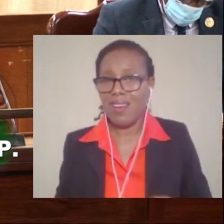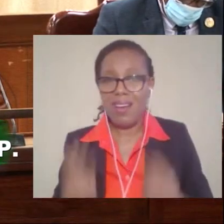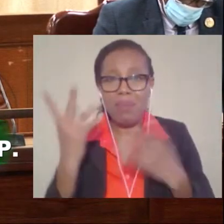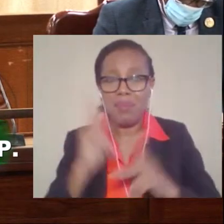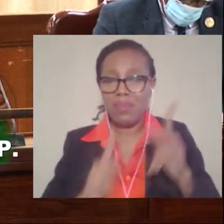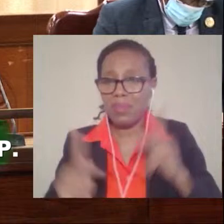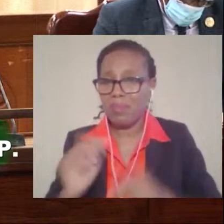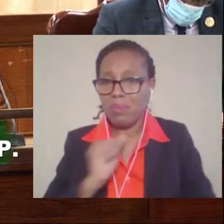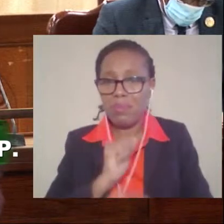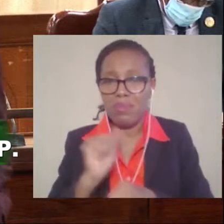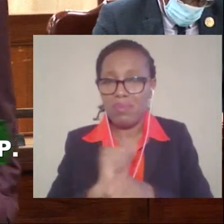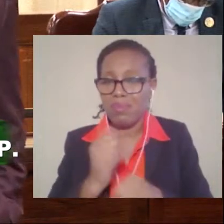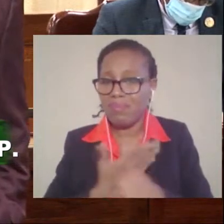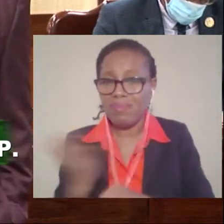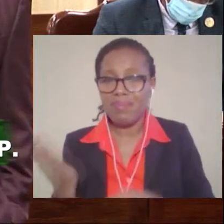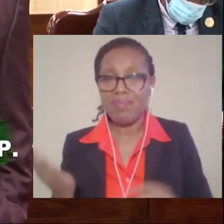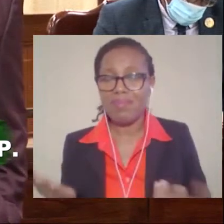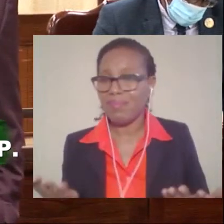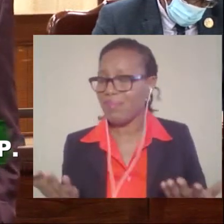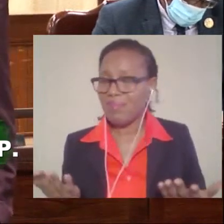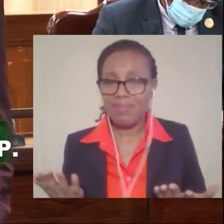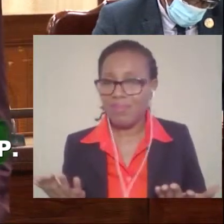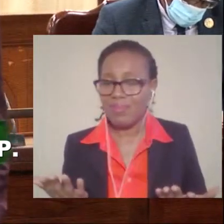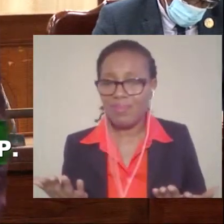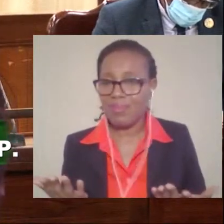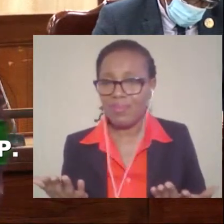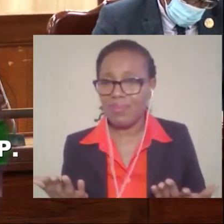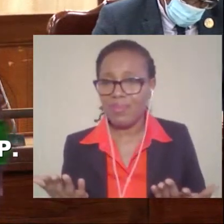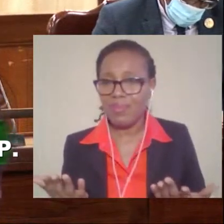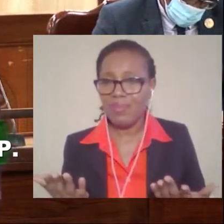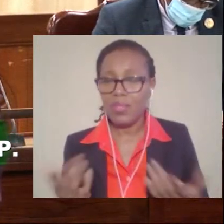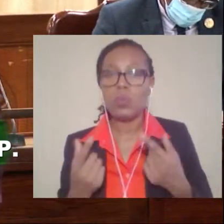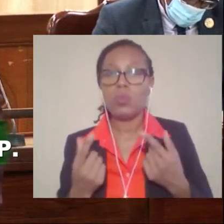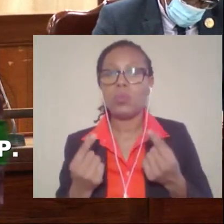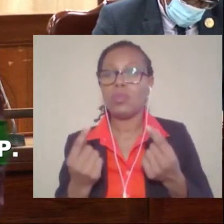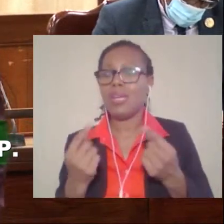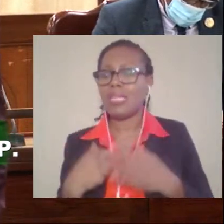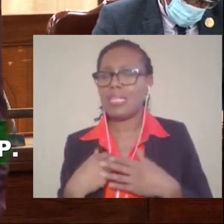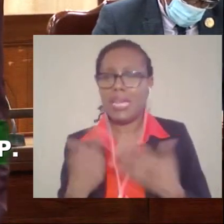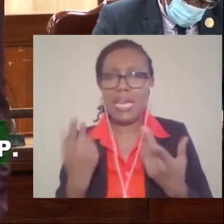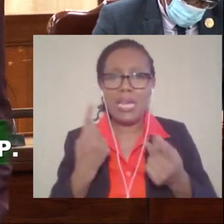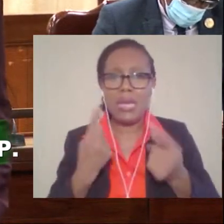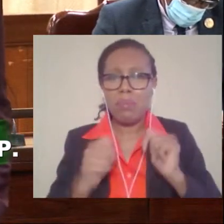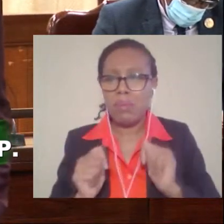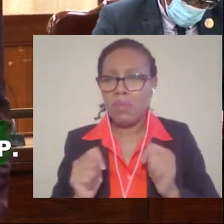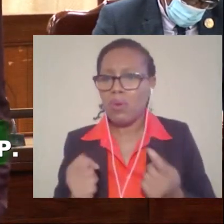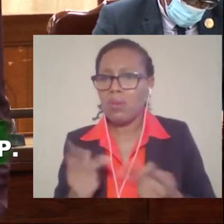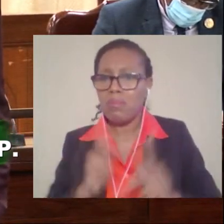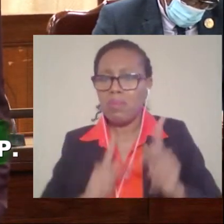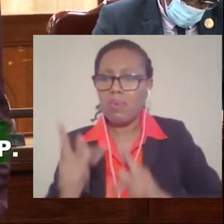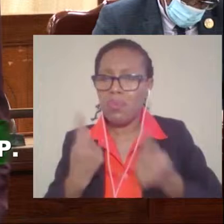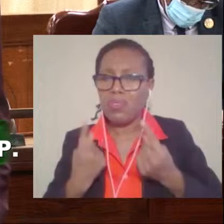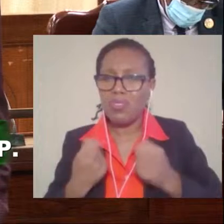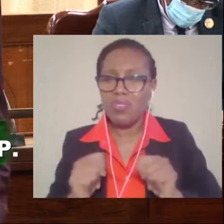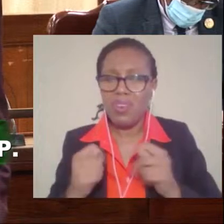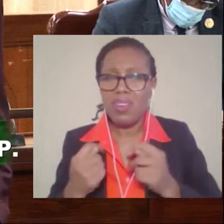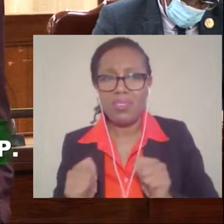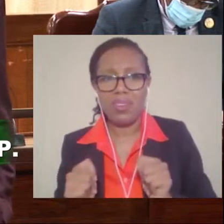that community of people who are actually actively seeking, who have stopped